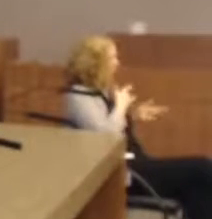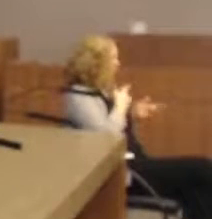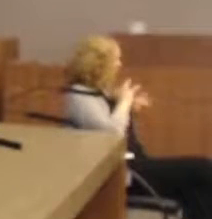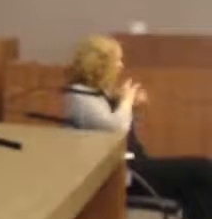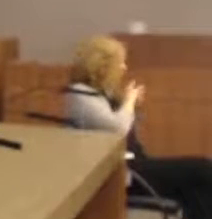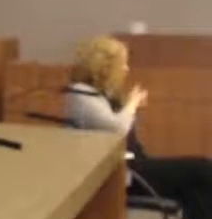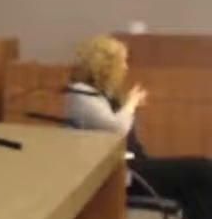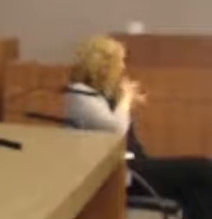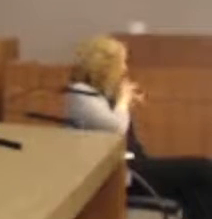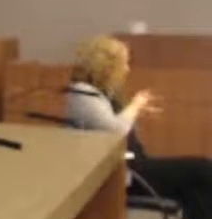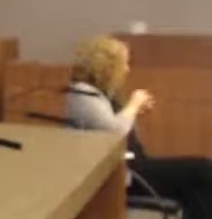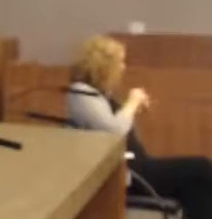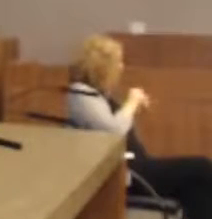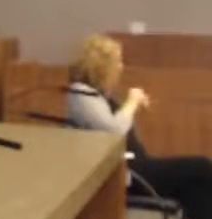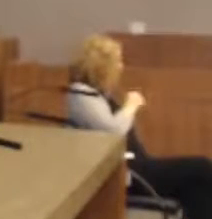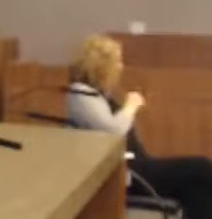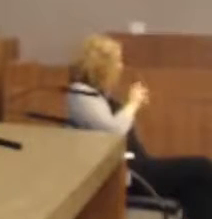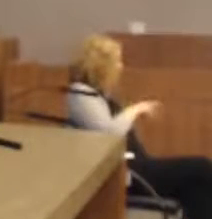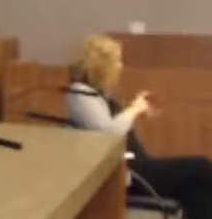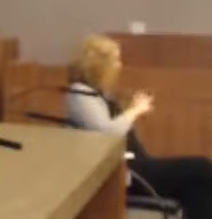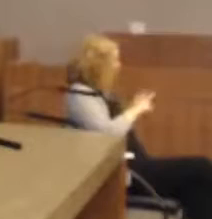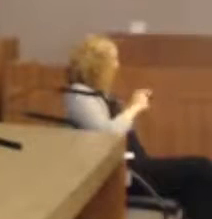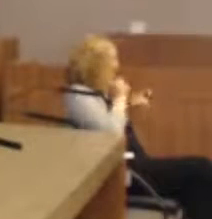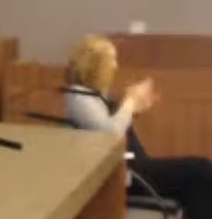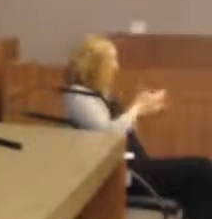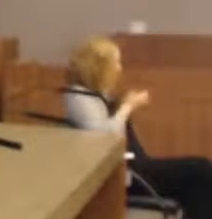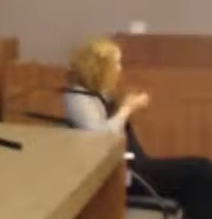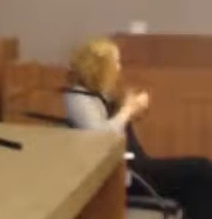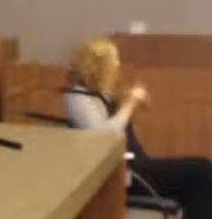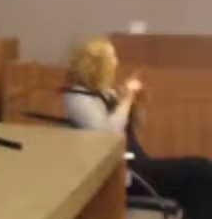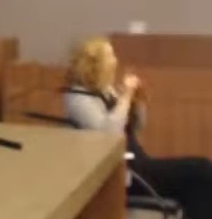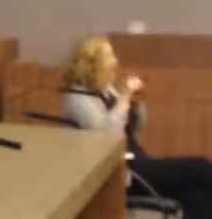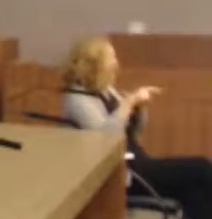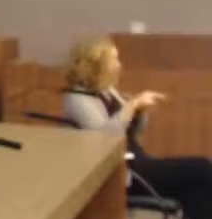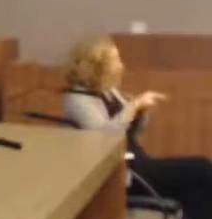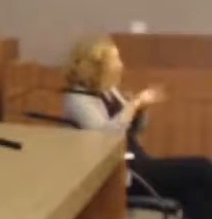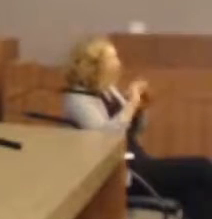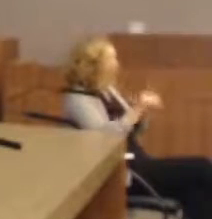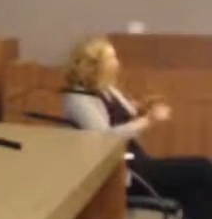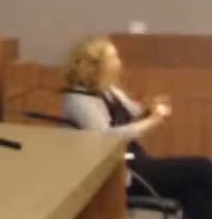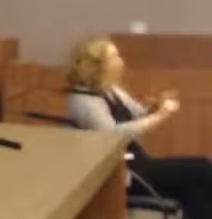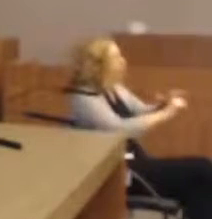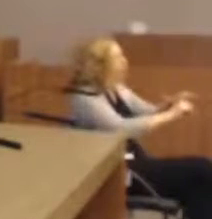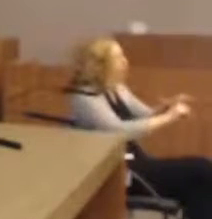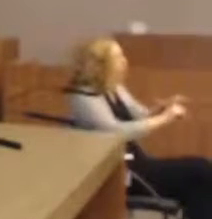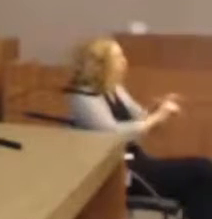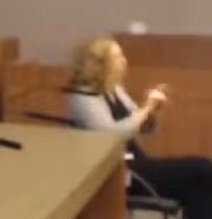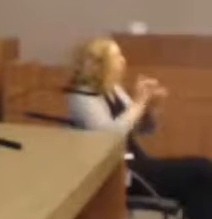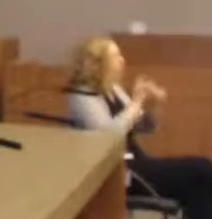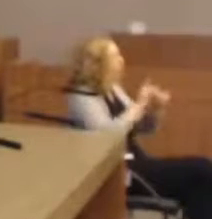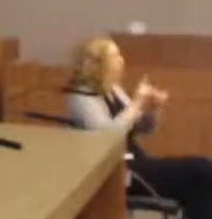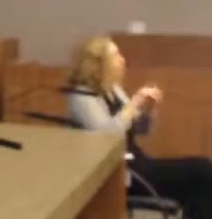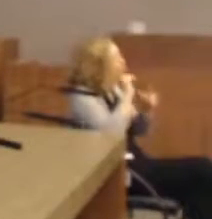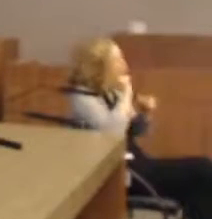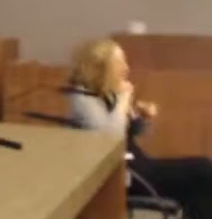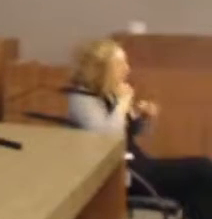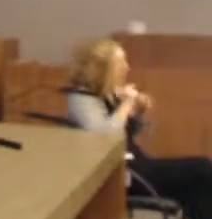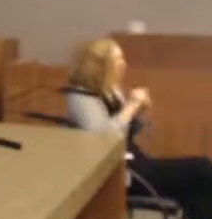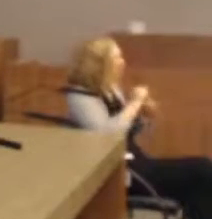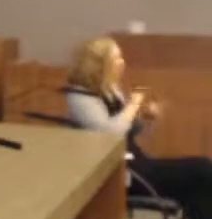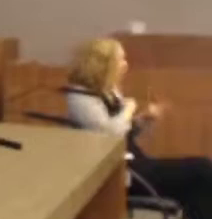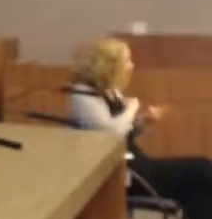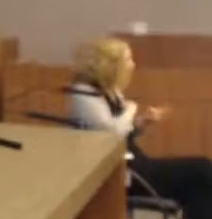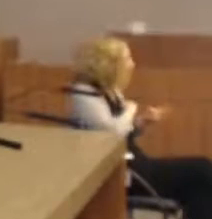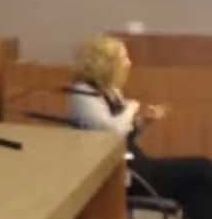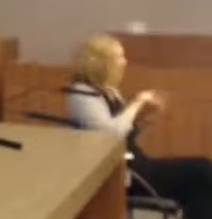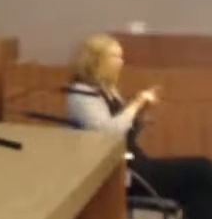that person, even though it's not wanted. And so later that can play out in shaming and guilt, and even the way that